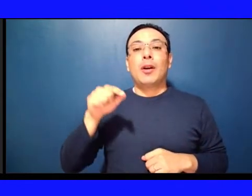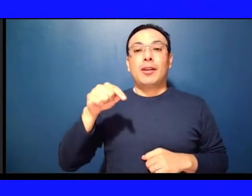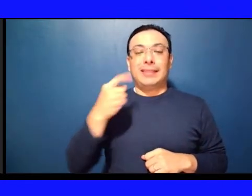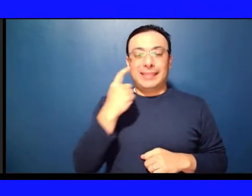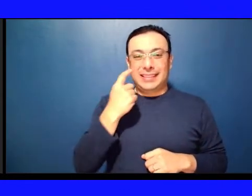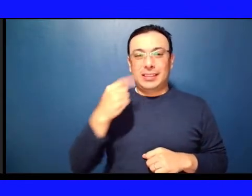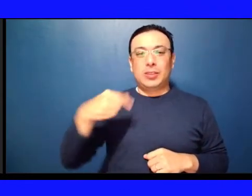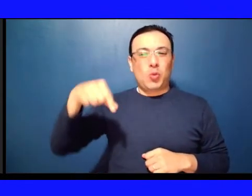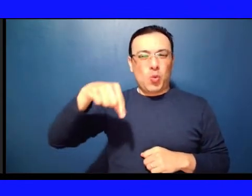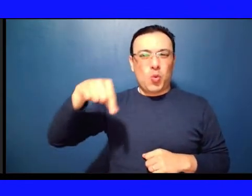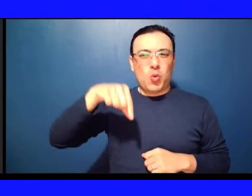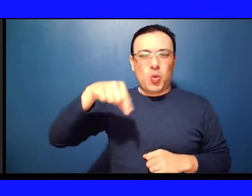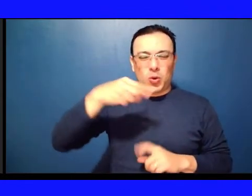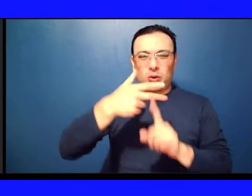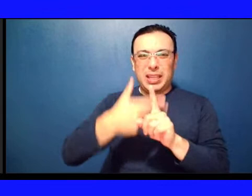at 66%.